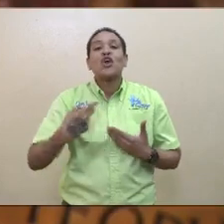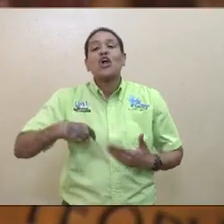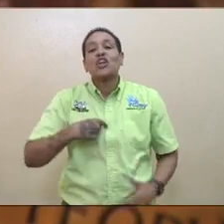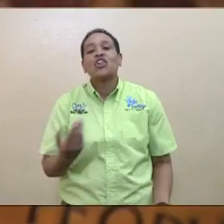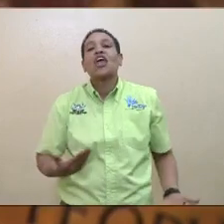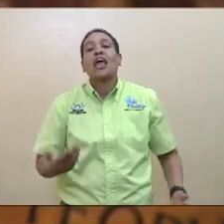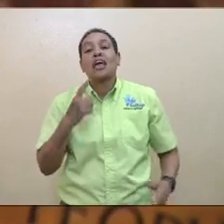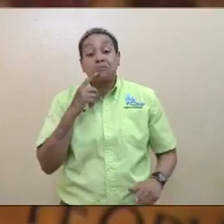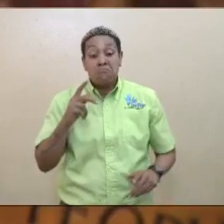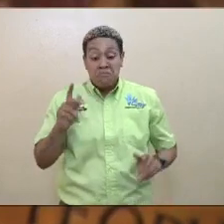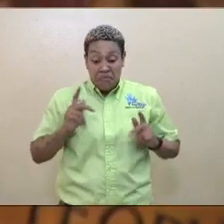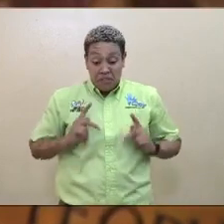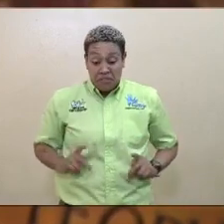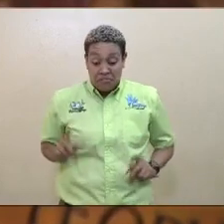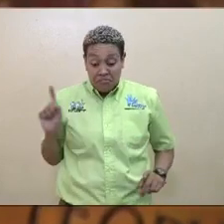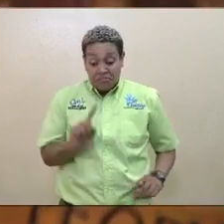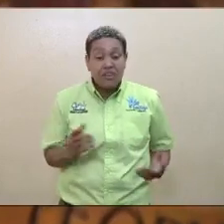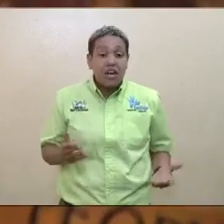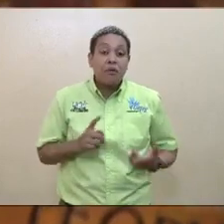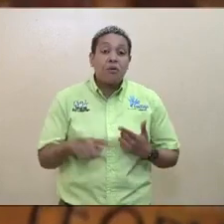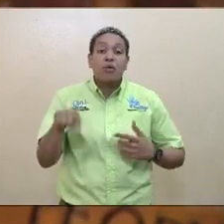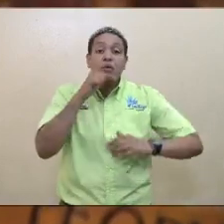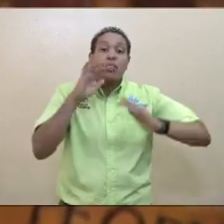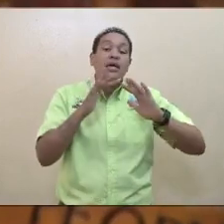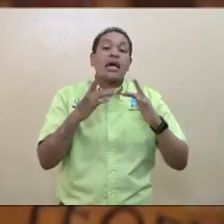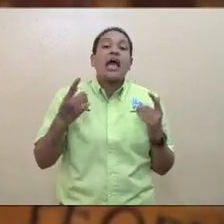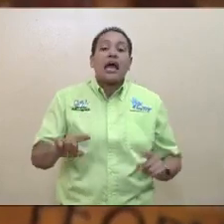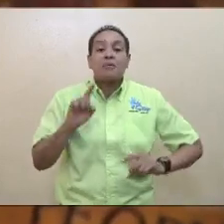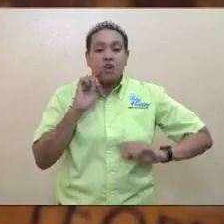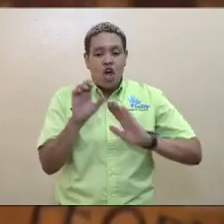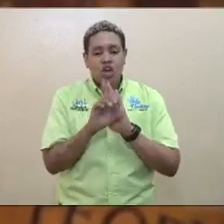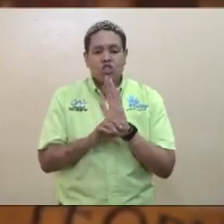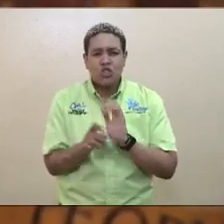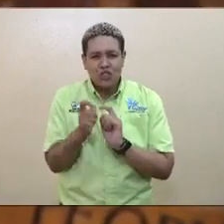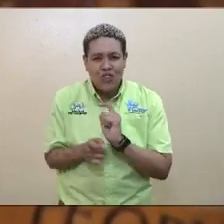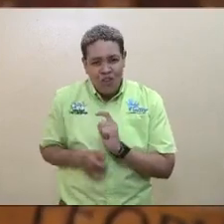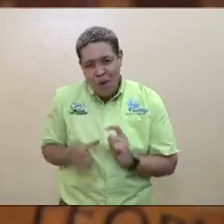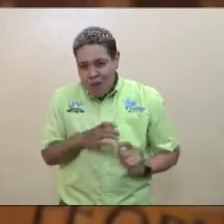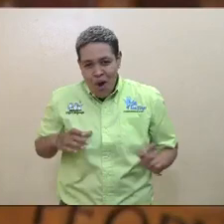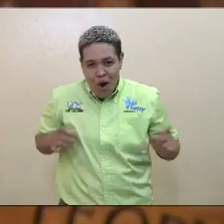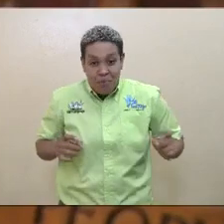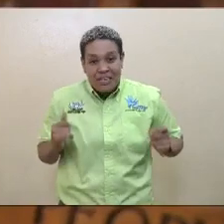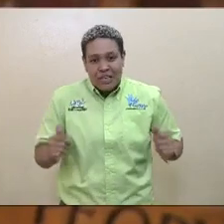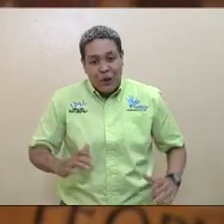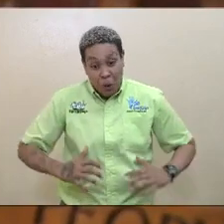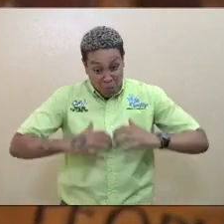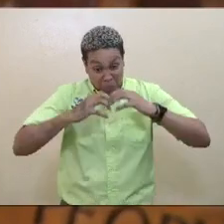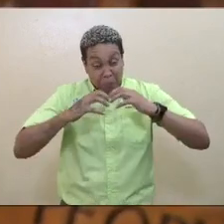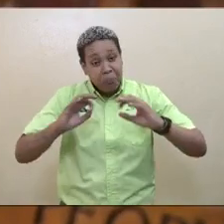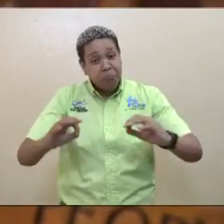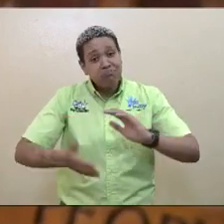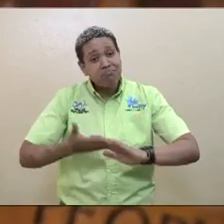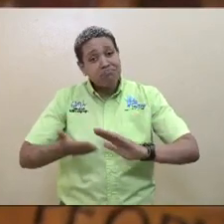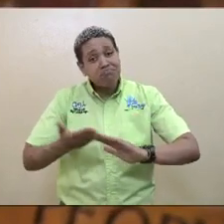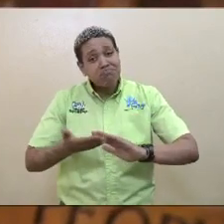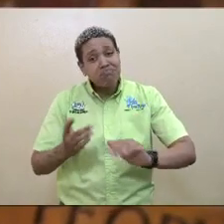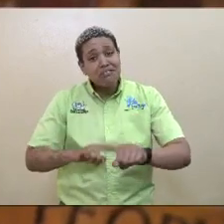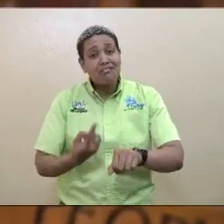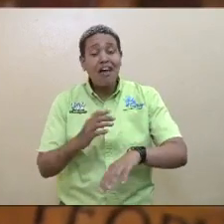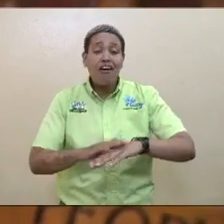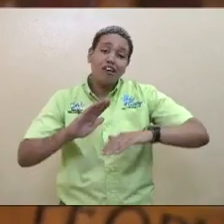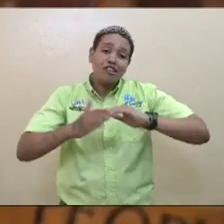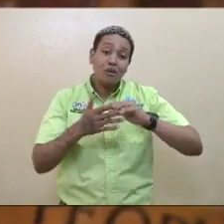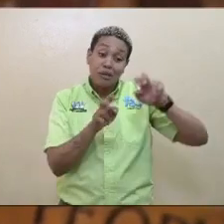here in person and those who are online. The Constitutional Reform Committee is formed, and the work begins on